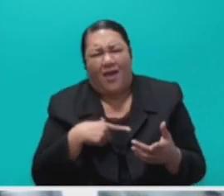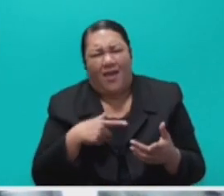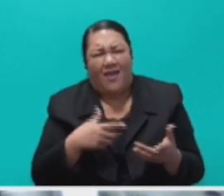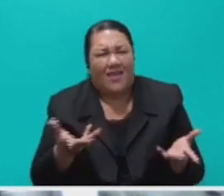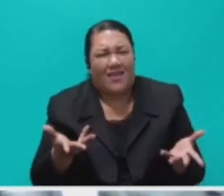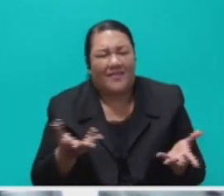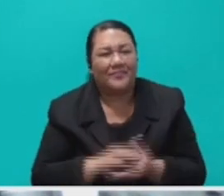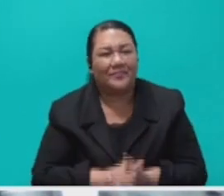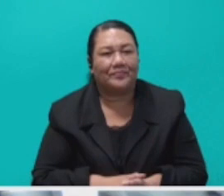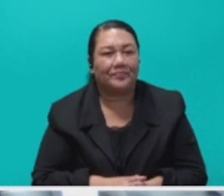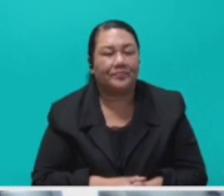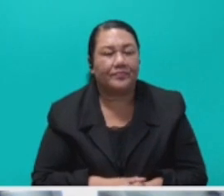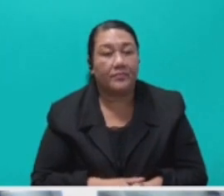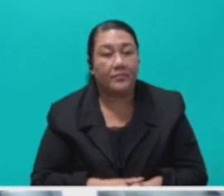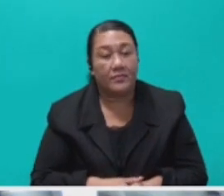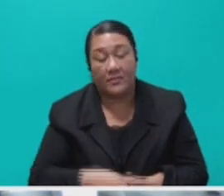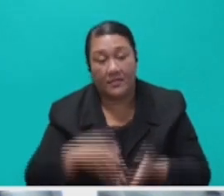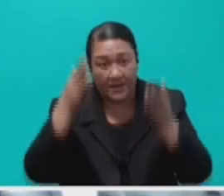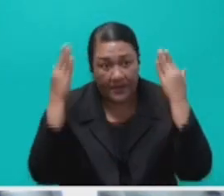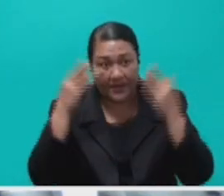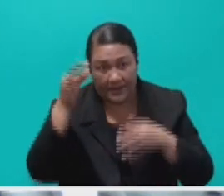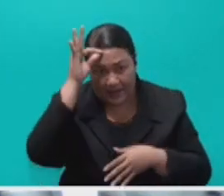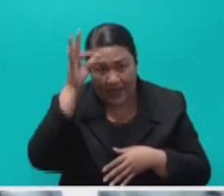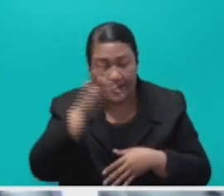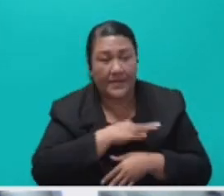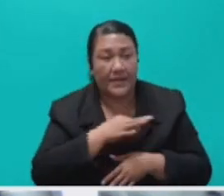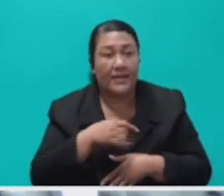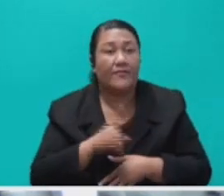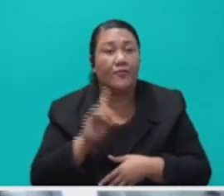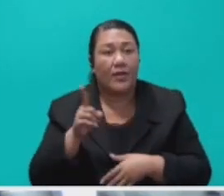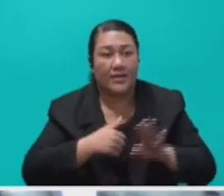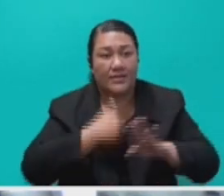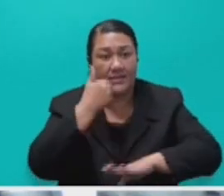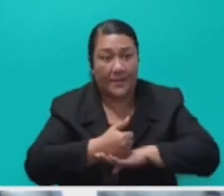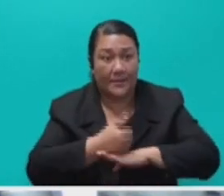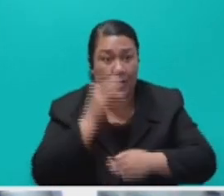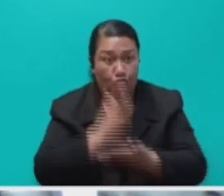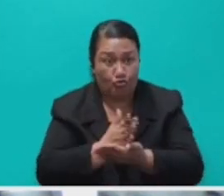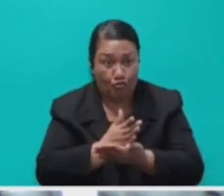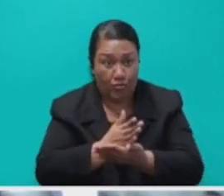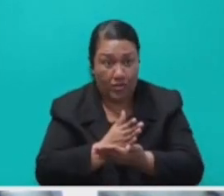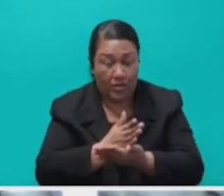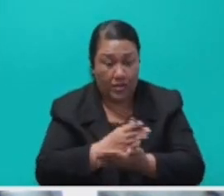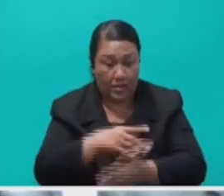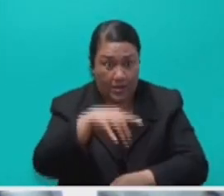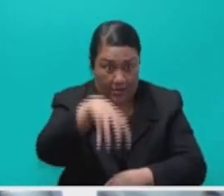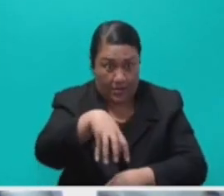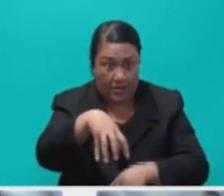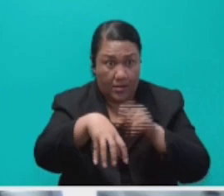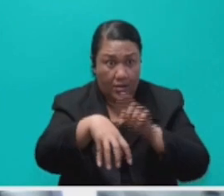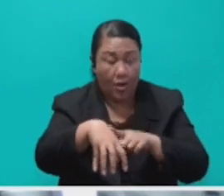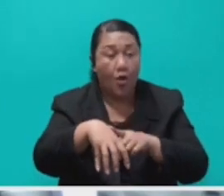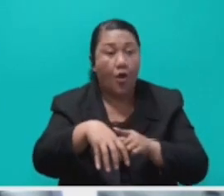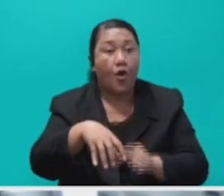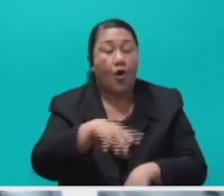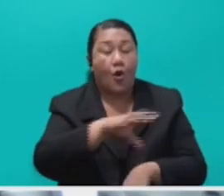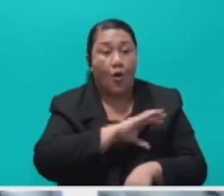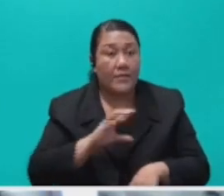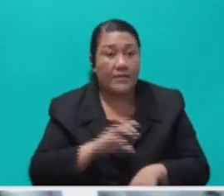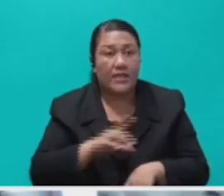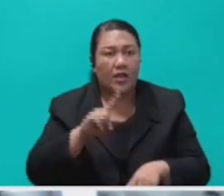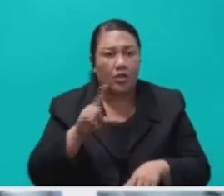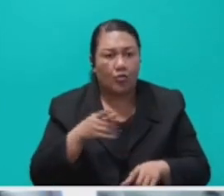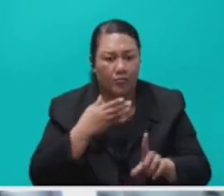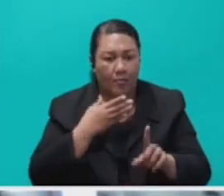I believe that establishing a Truth and Reconciliation Commission is more to deviate